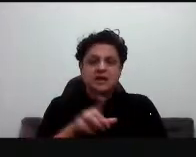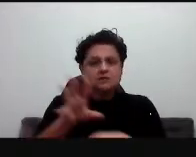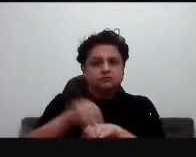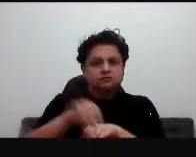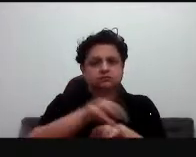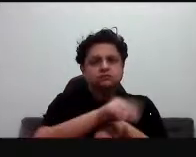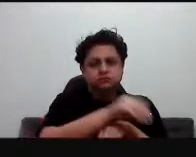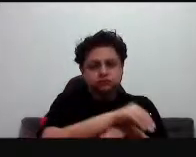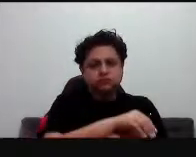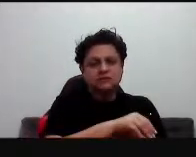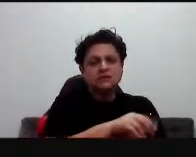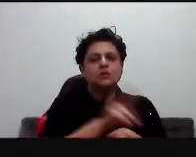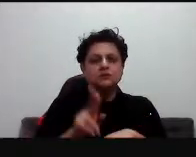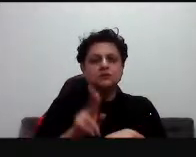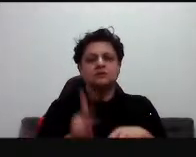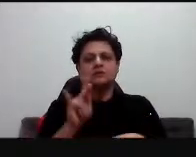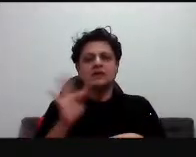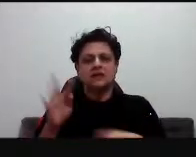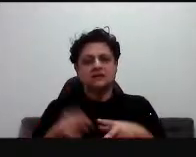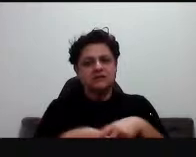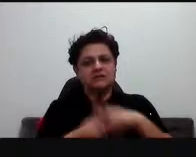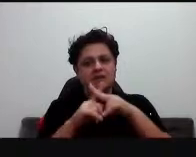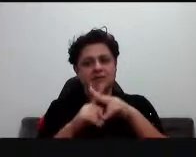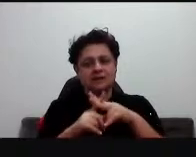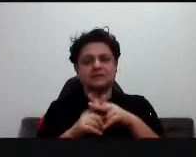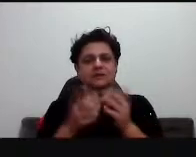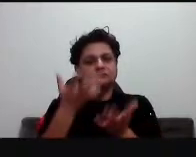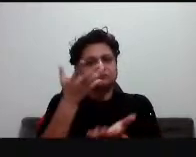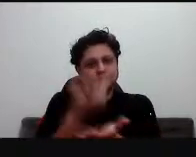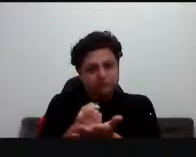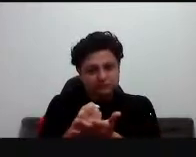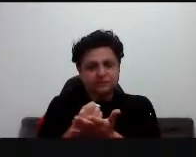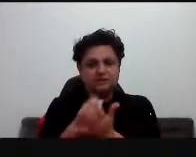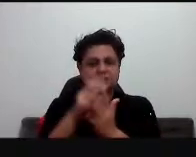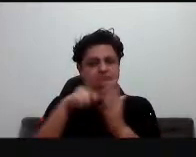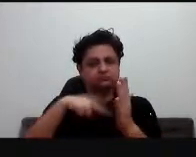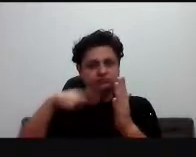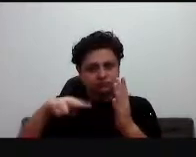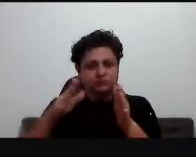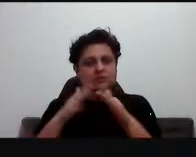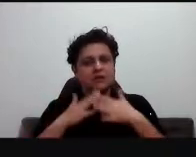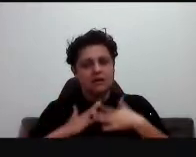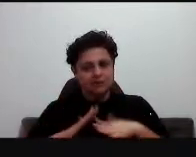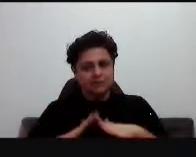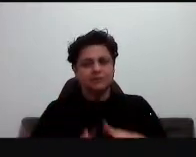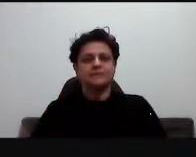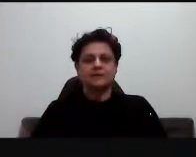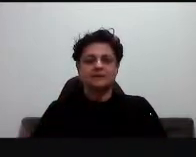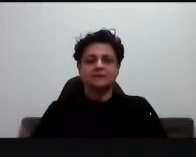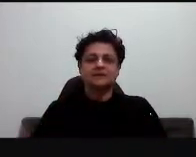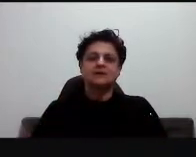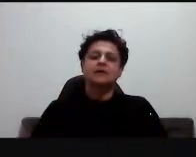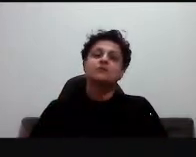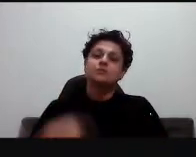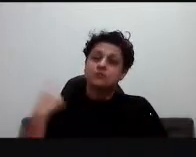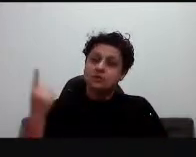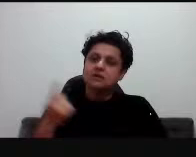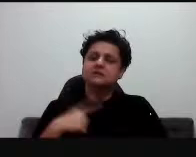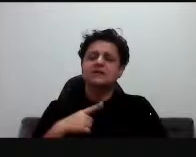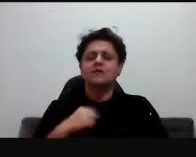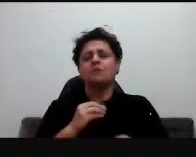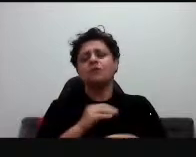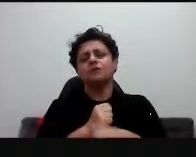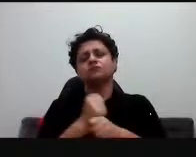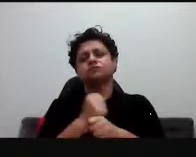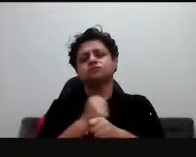opportunity to download it and have a look at it. We have spent a lot of time, a lot of thought to try and